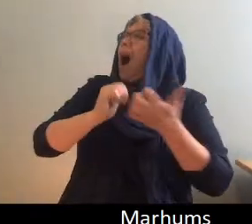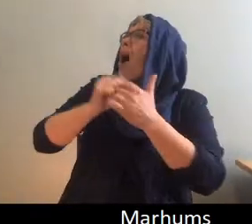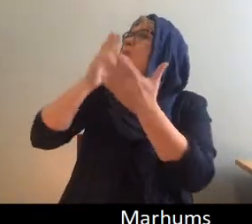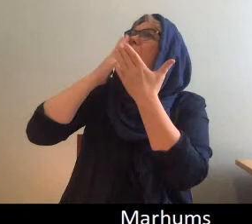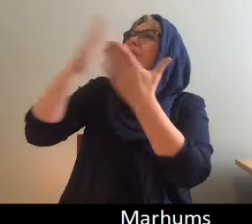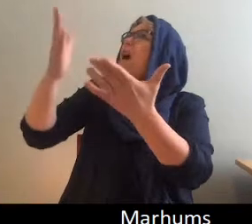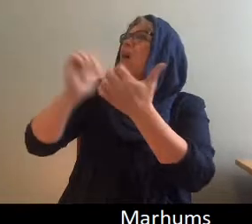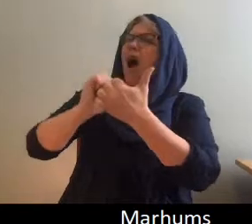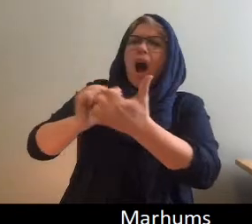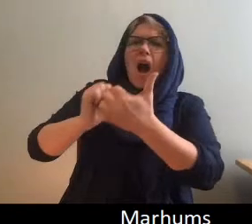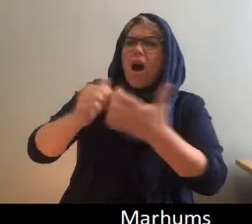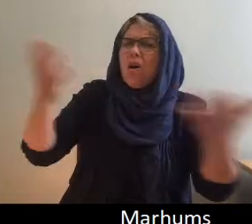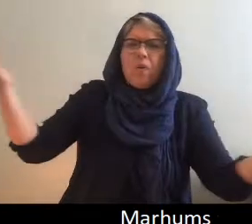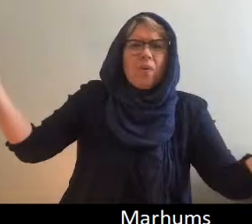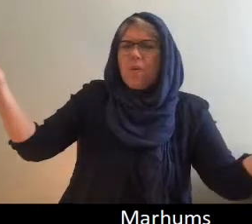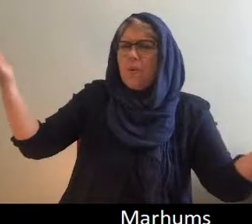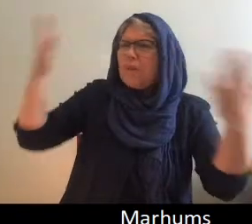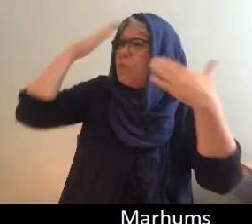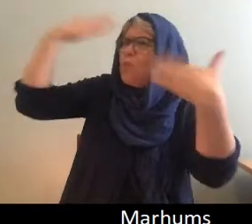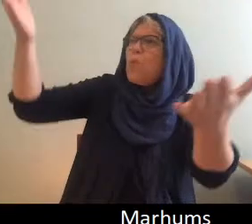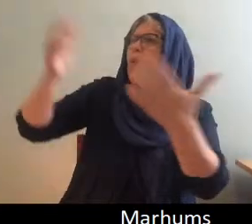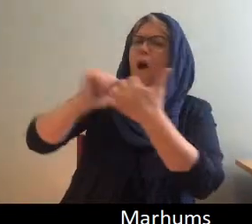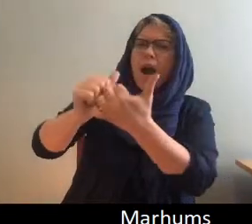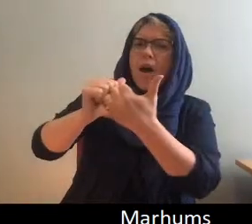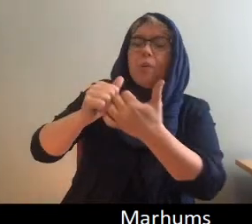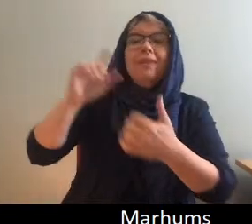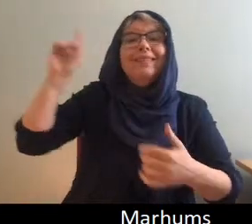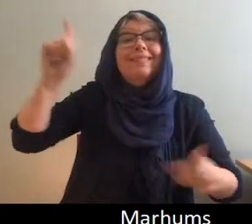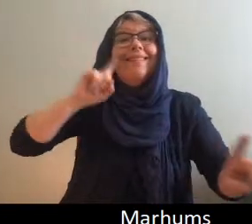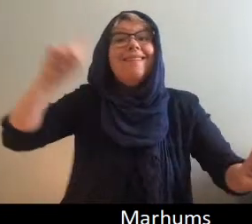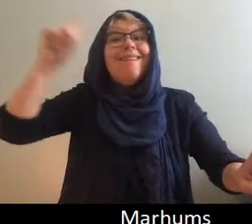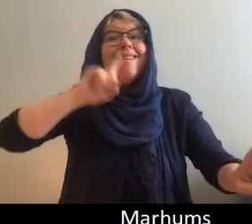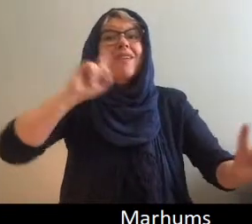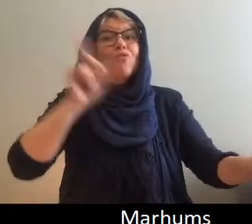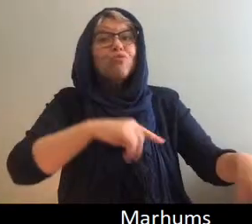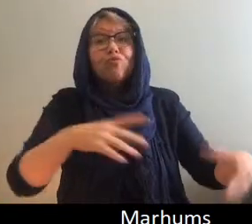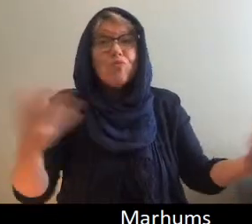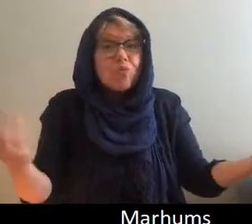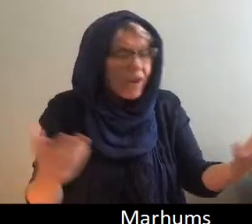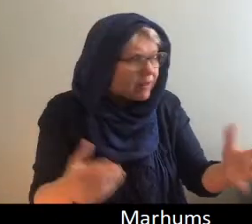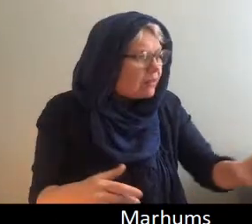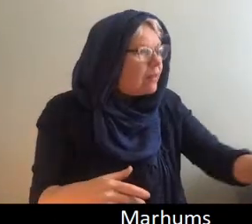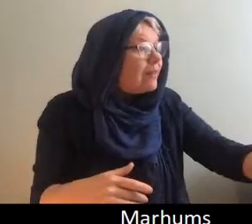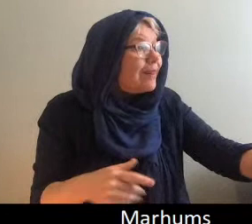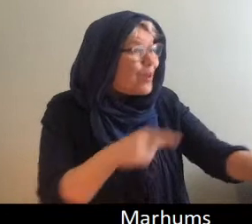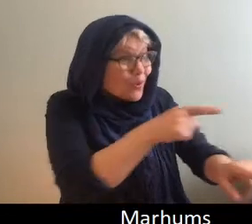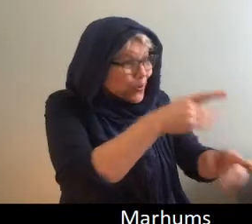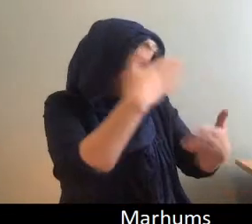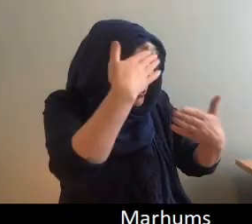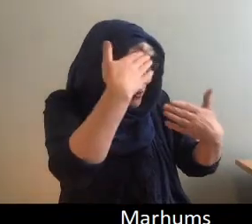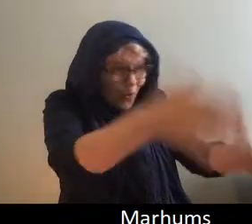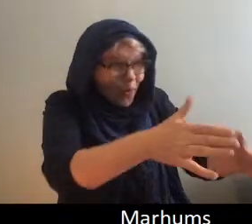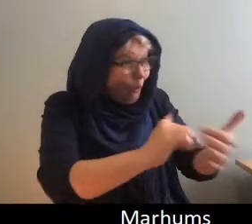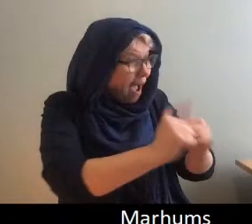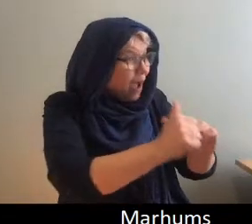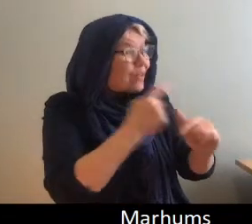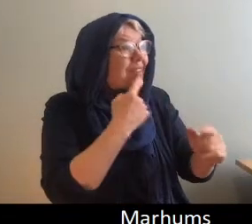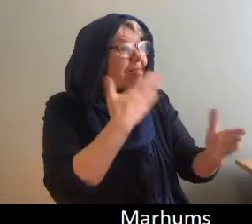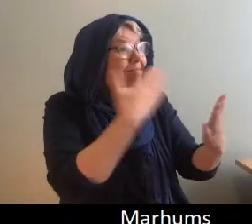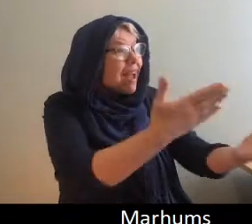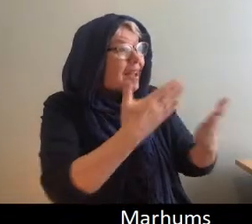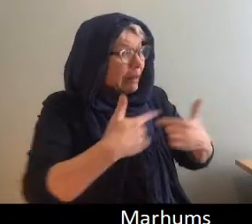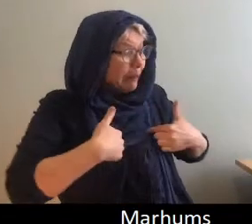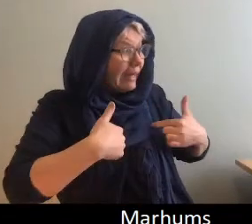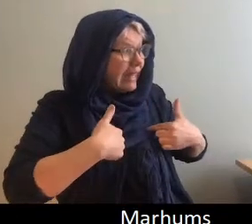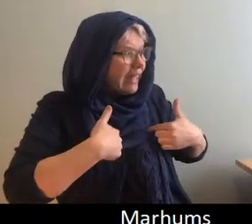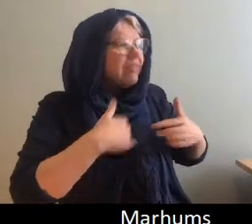in itself because of a great thanks. The Prophet Musa was told that in itself is a way of appreciating Allah subhanahu wa ta'ala.